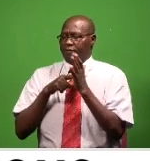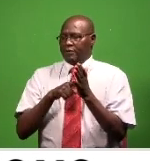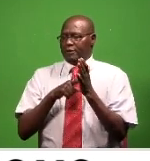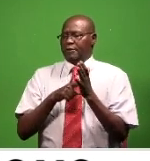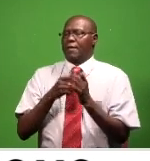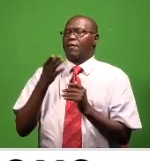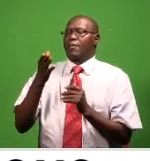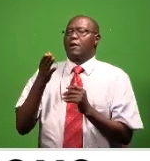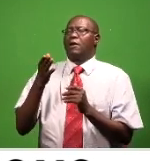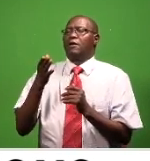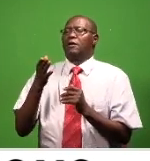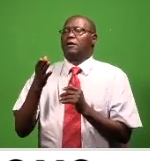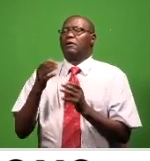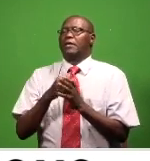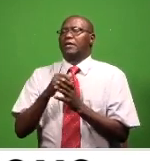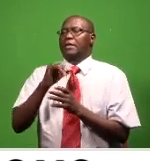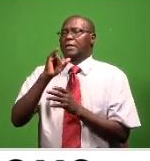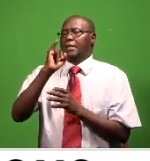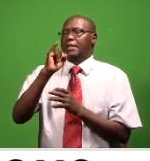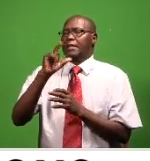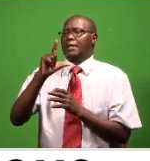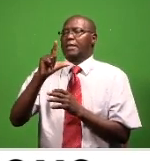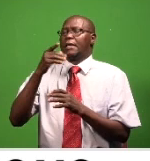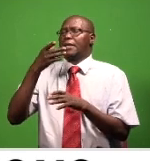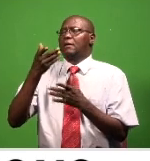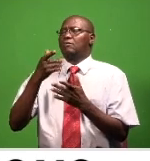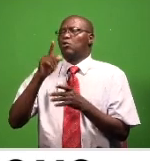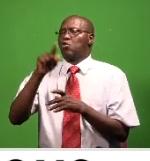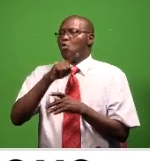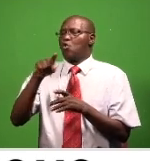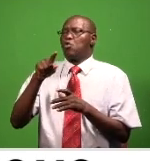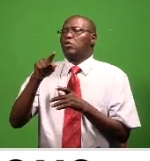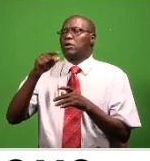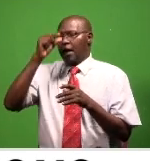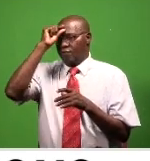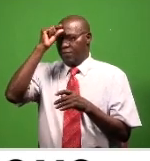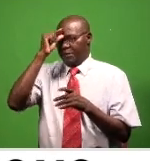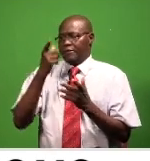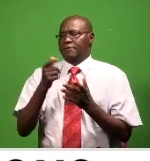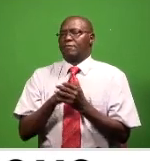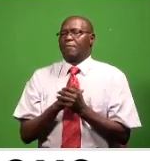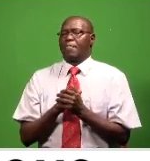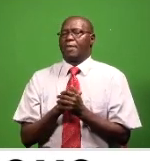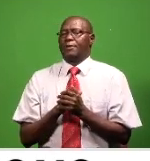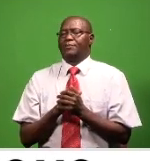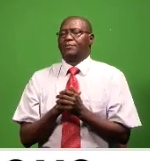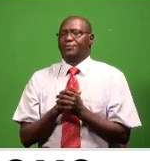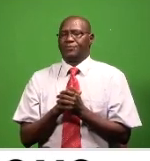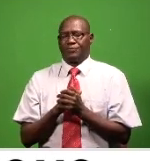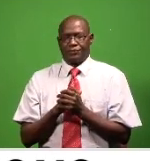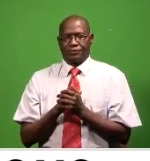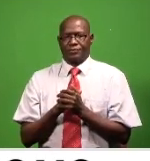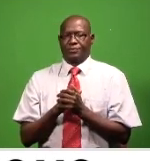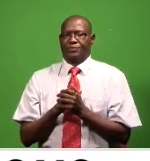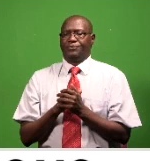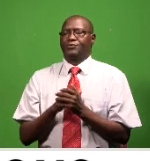illegitimate regime, we separate the office from persons. The third office we were to visit is